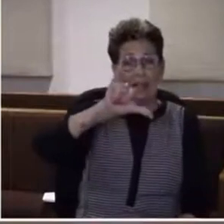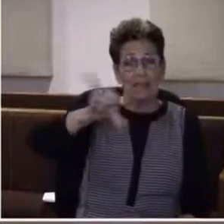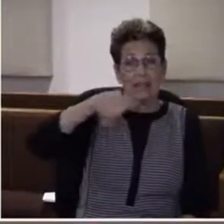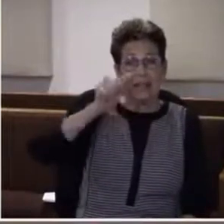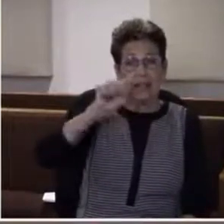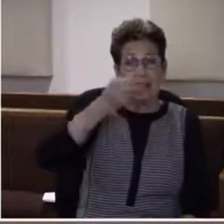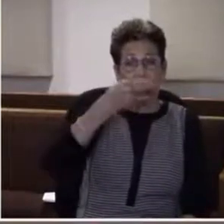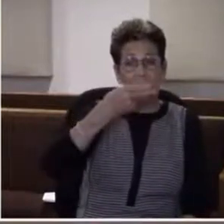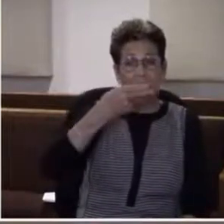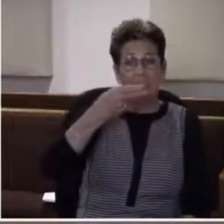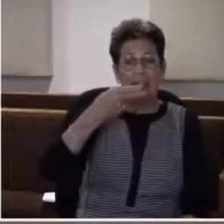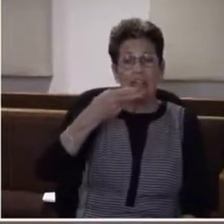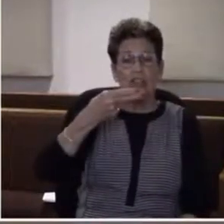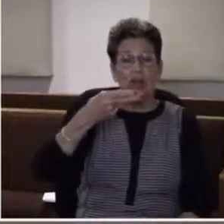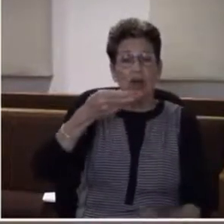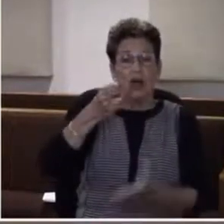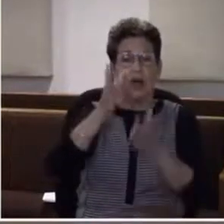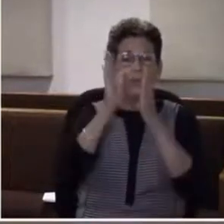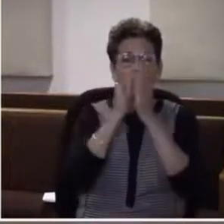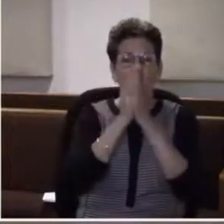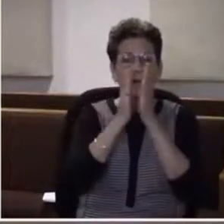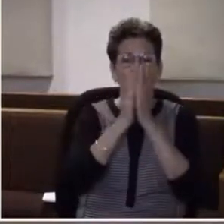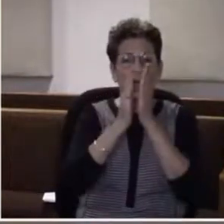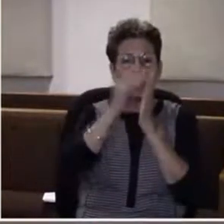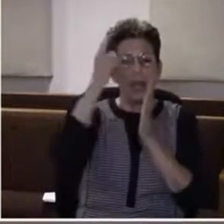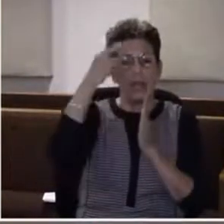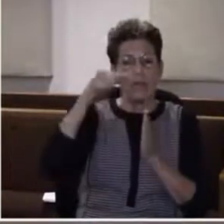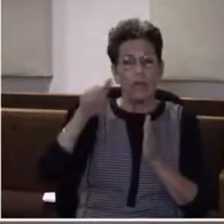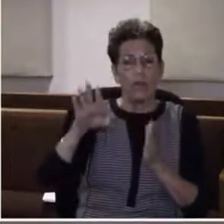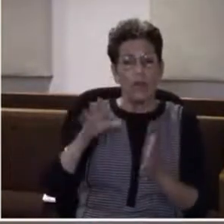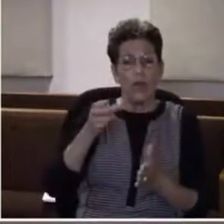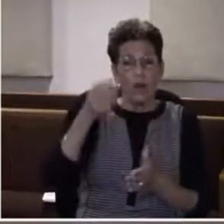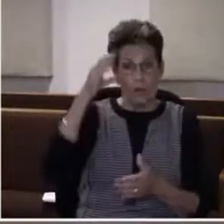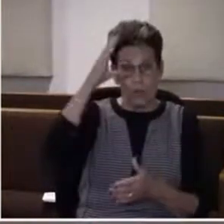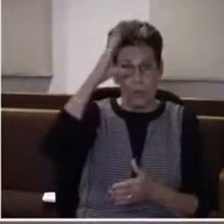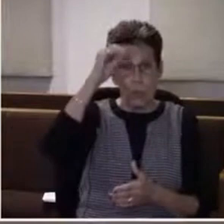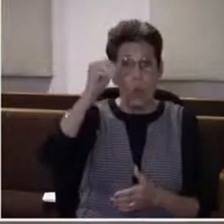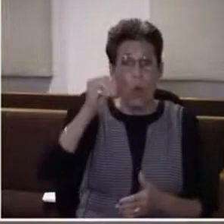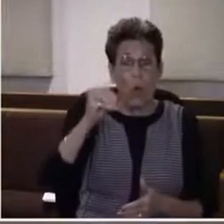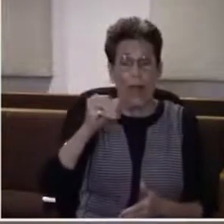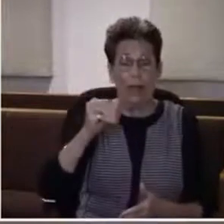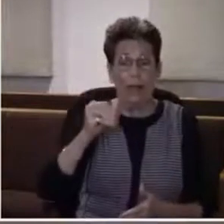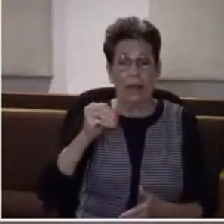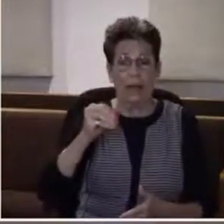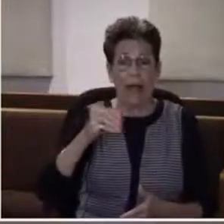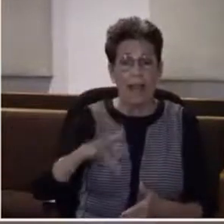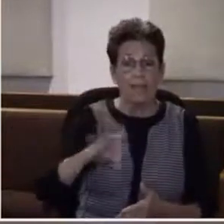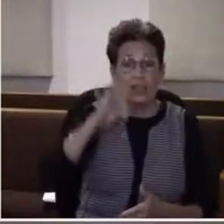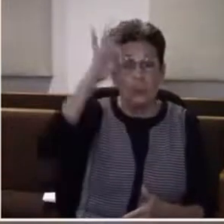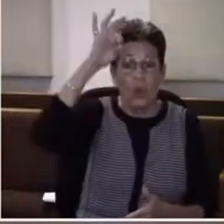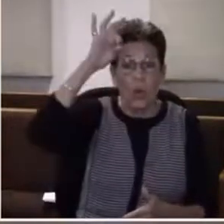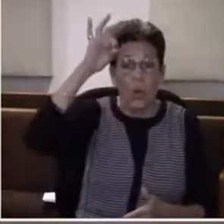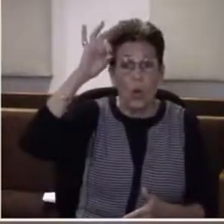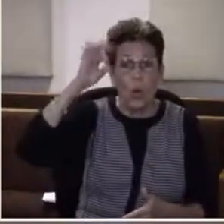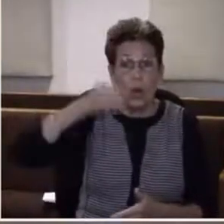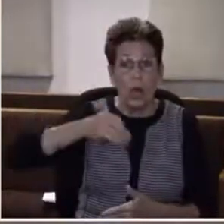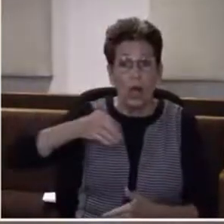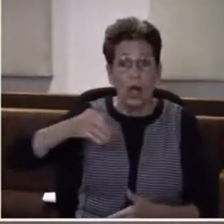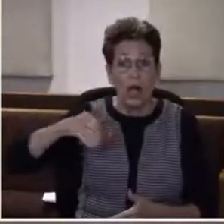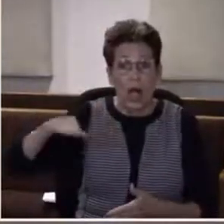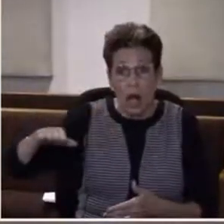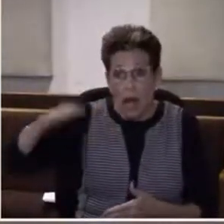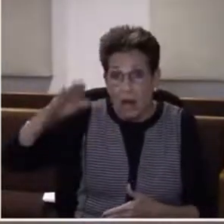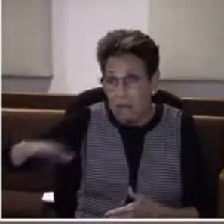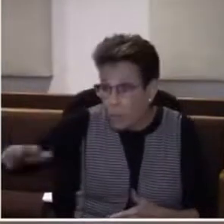voice of Elijah of 1 Kings 17 and said, and the soul of the child came into him